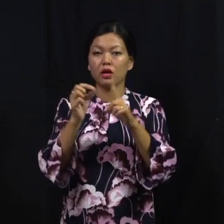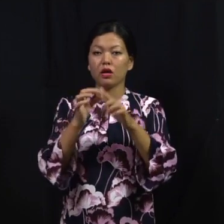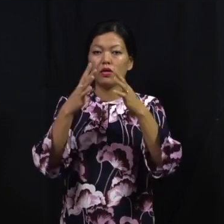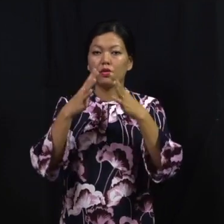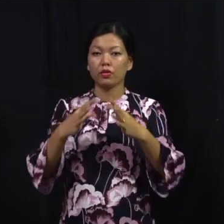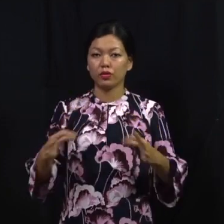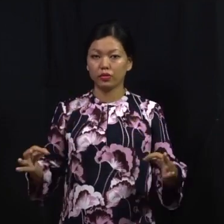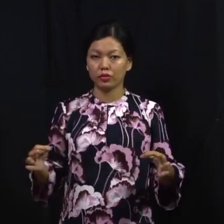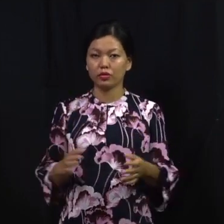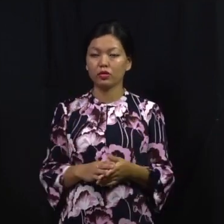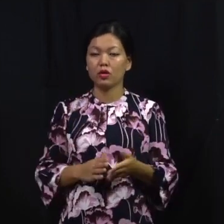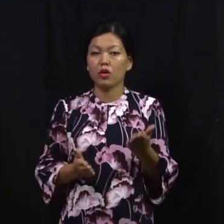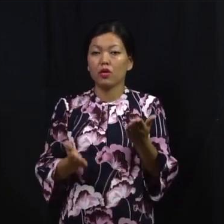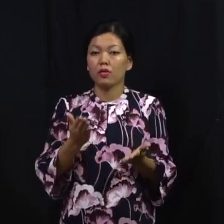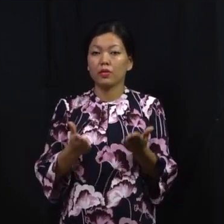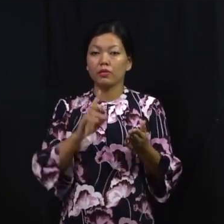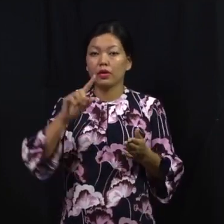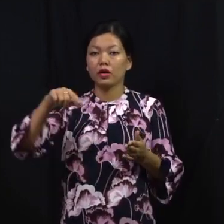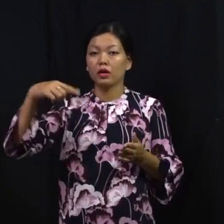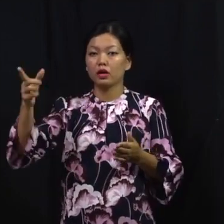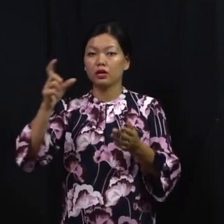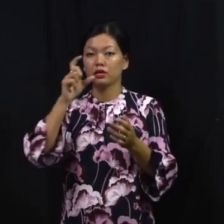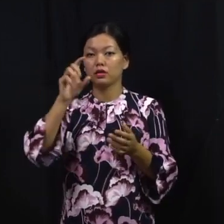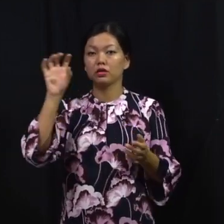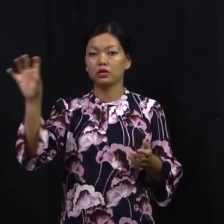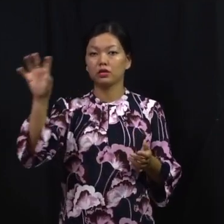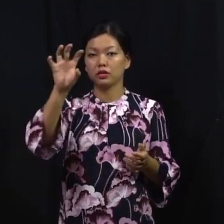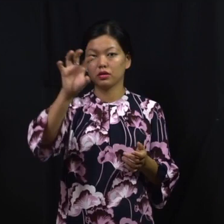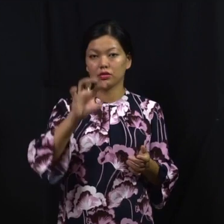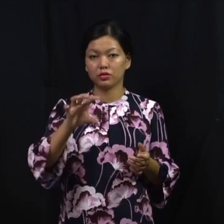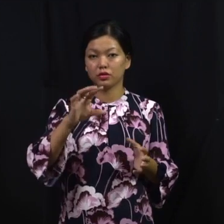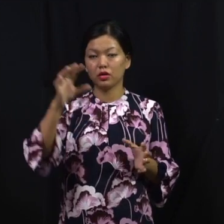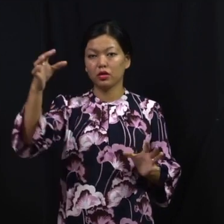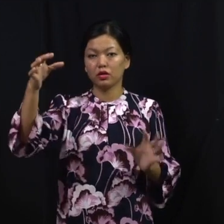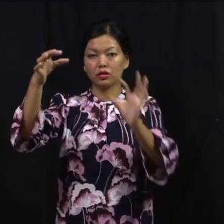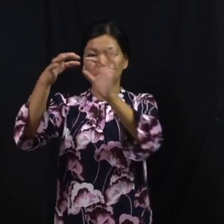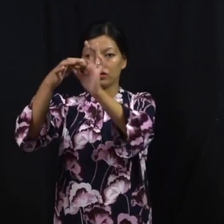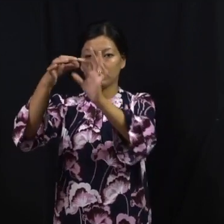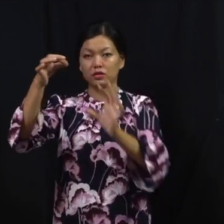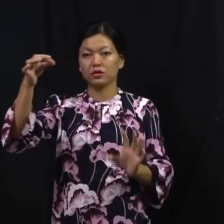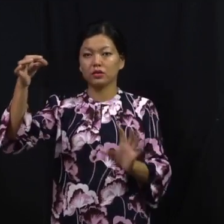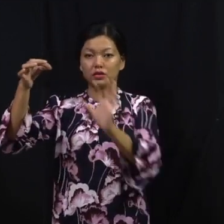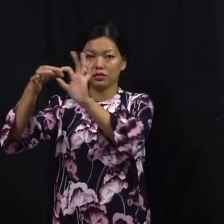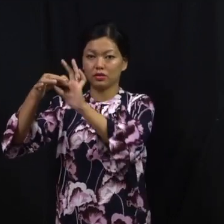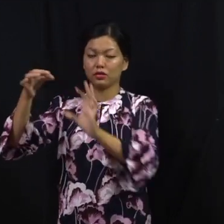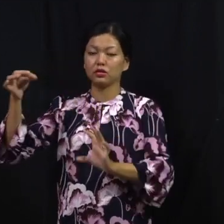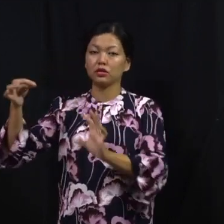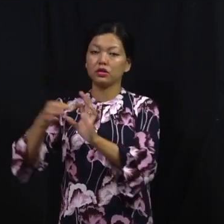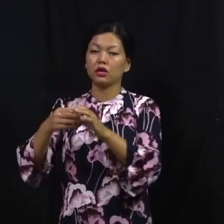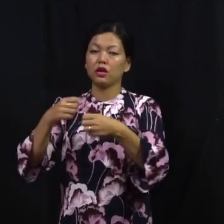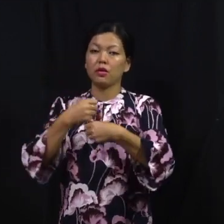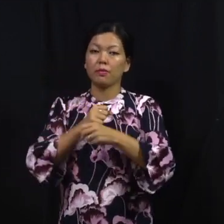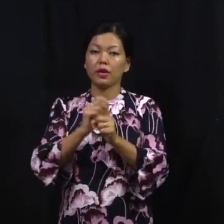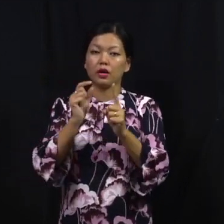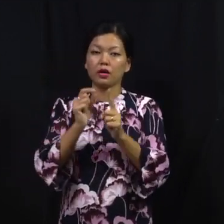this another country with 2 or 3 more countries, but this, okay, world peace which is discussed and which can be